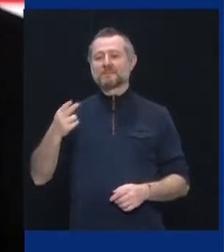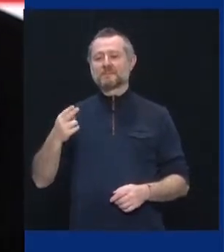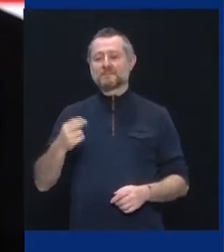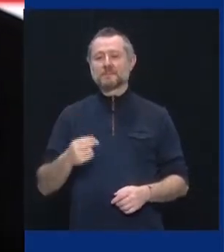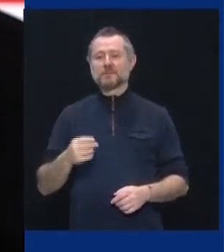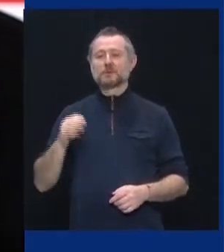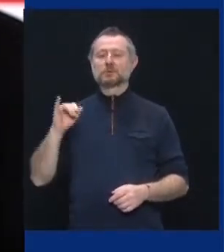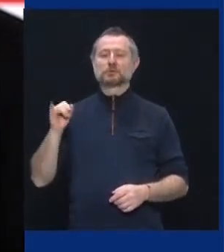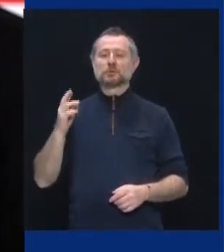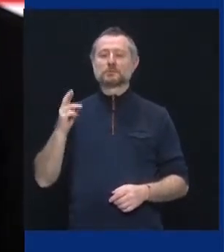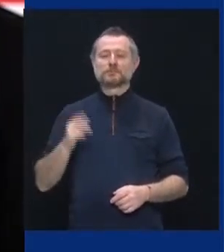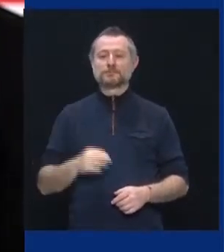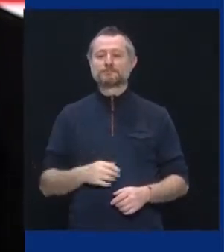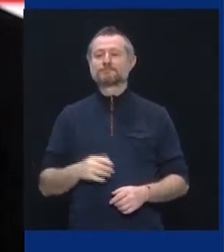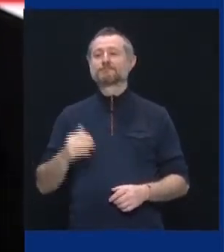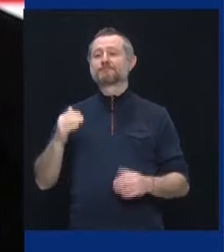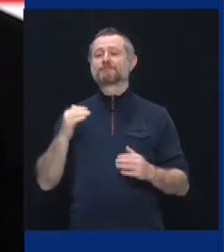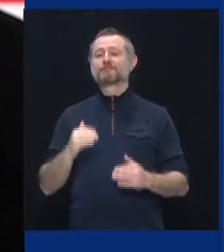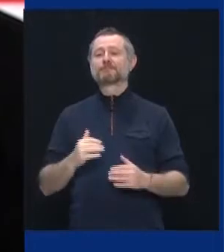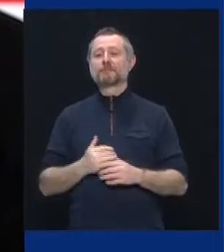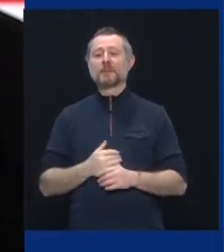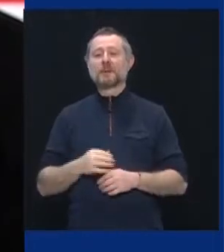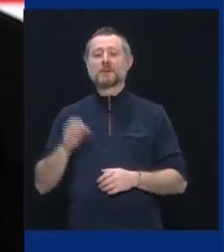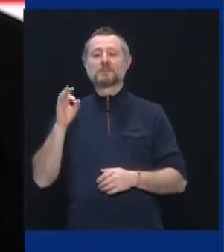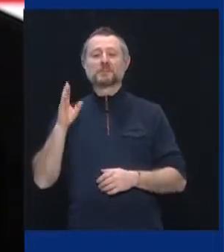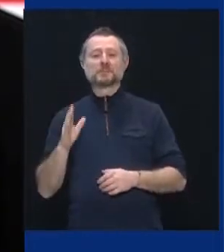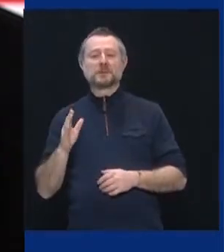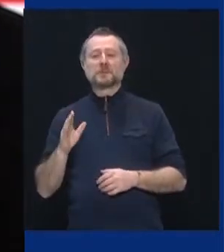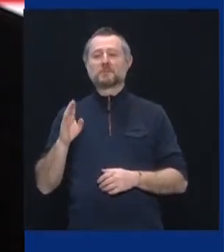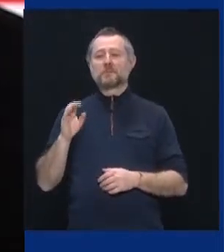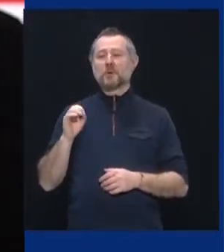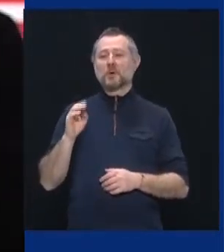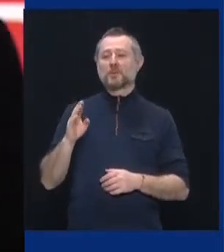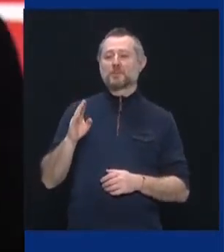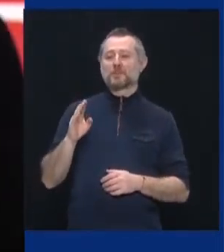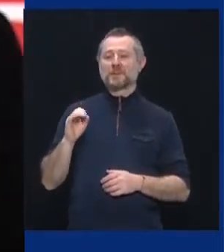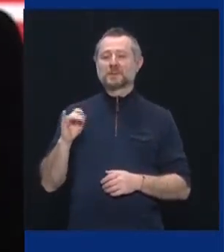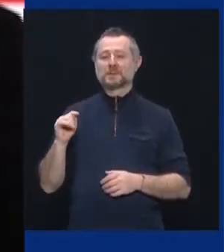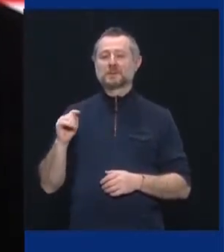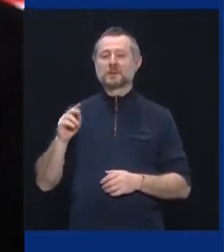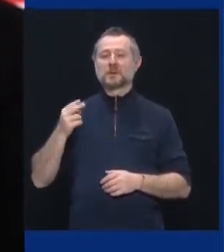and Minister Bobette Hudson. Can we give them a round of